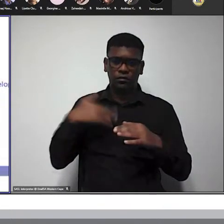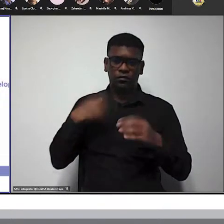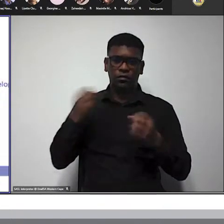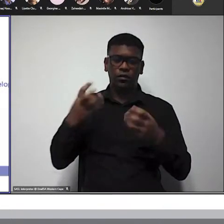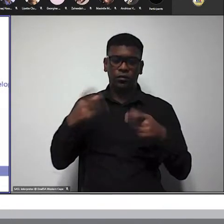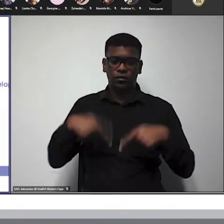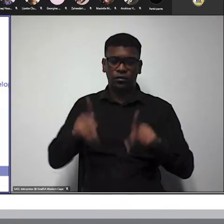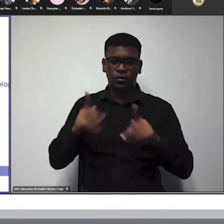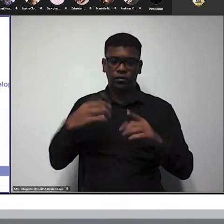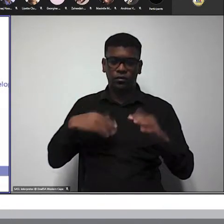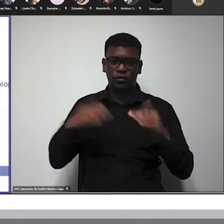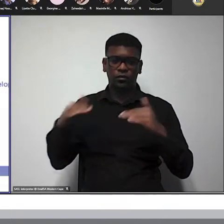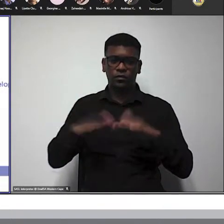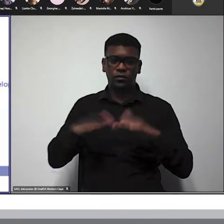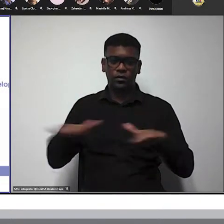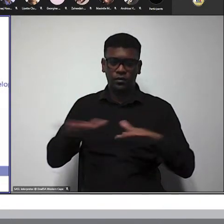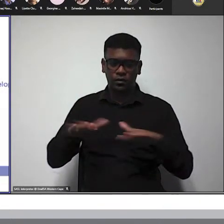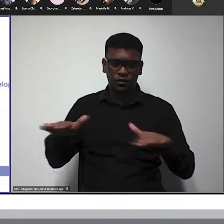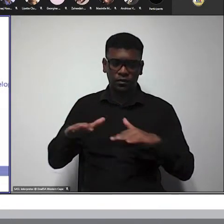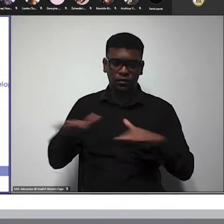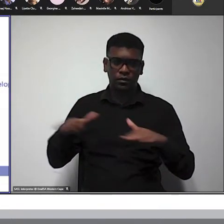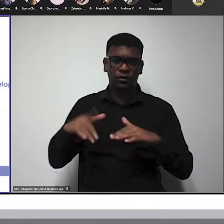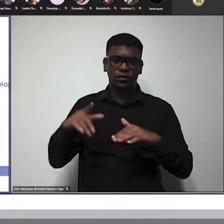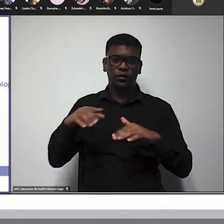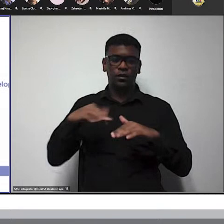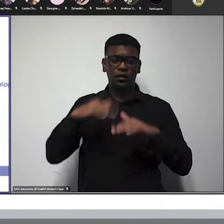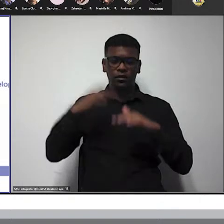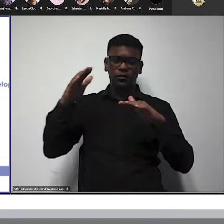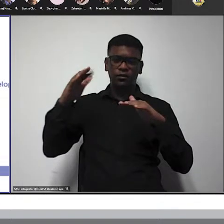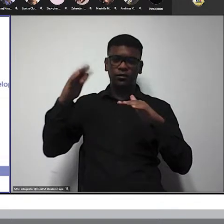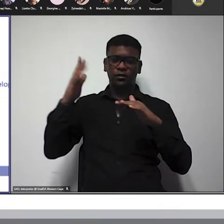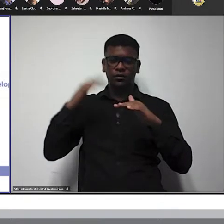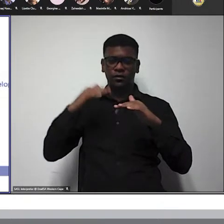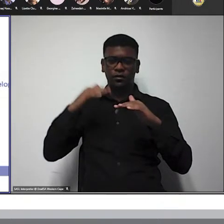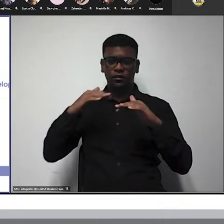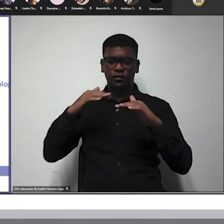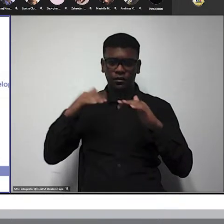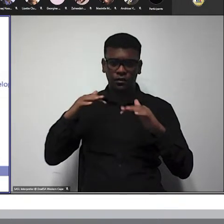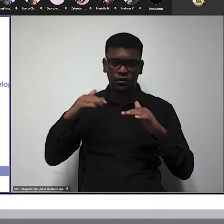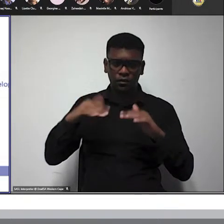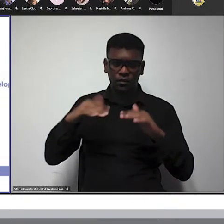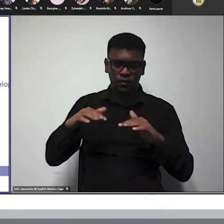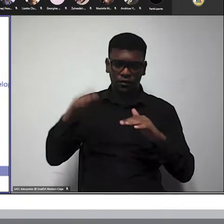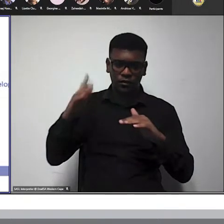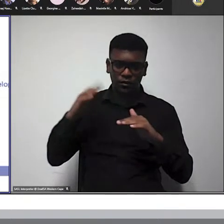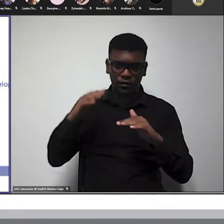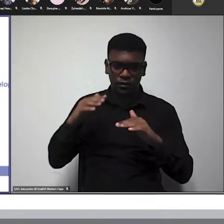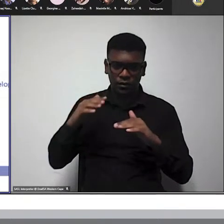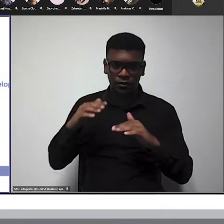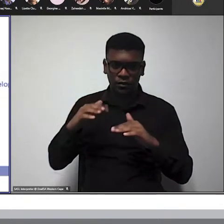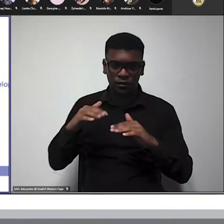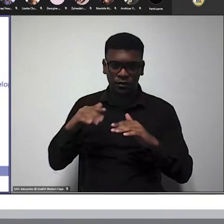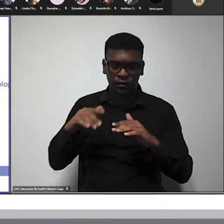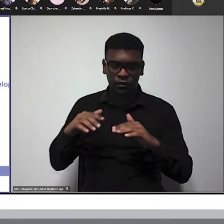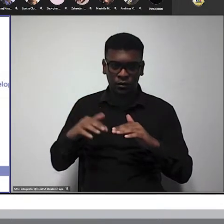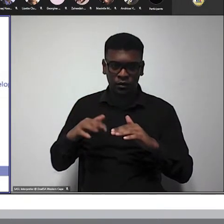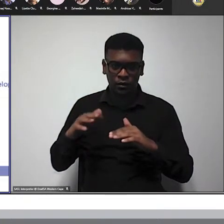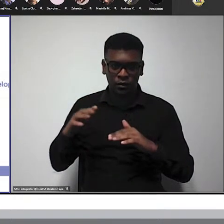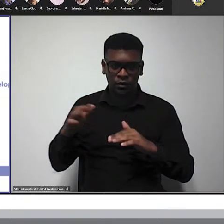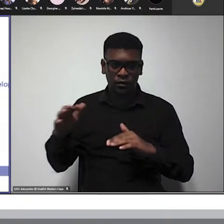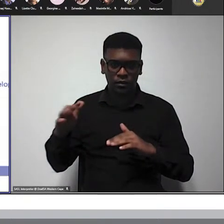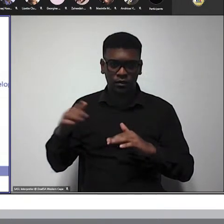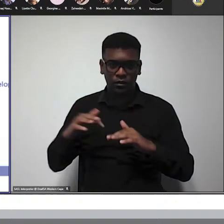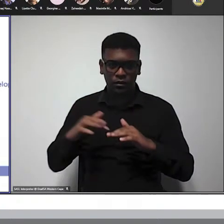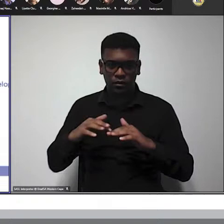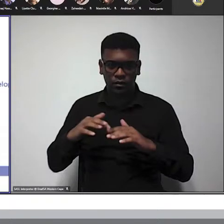medium to a short term, in terms of these are export commodities, they're ready, they're market ready, there's a lot of trade happening, and where we can export into